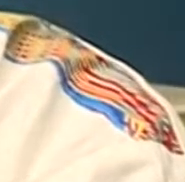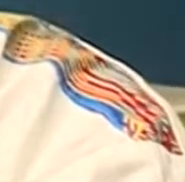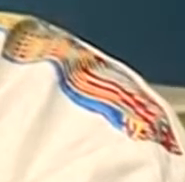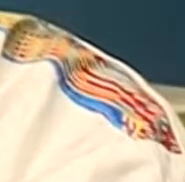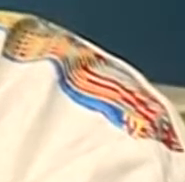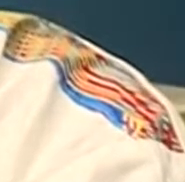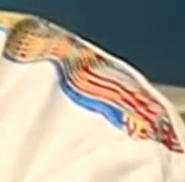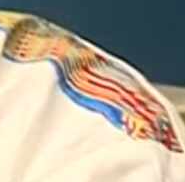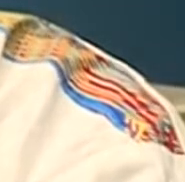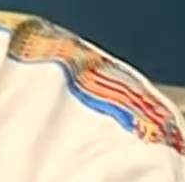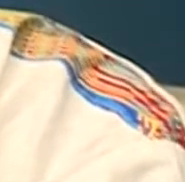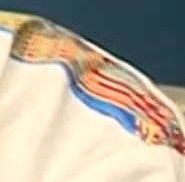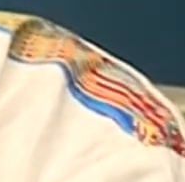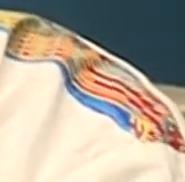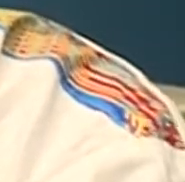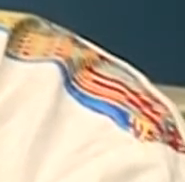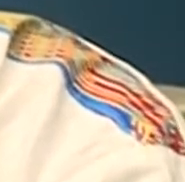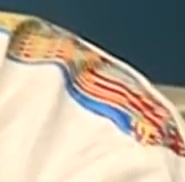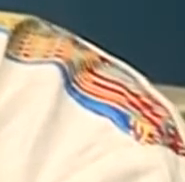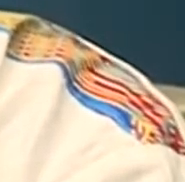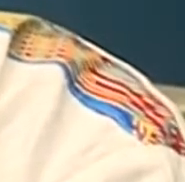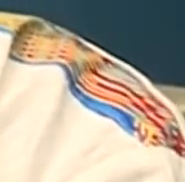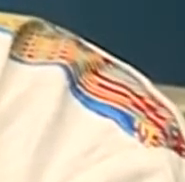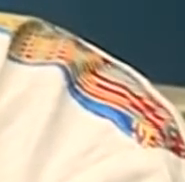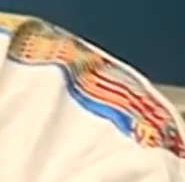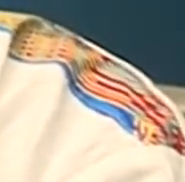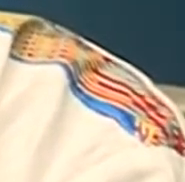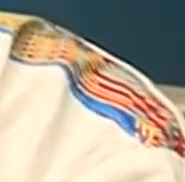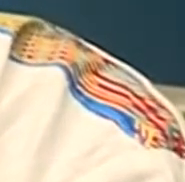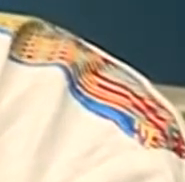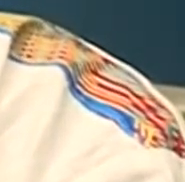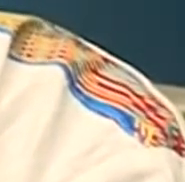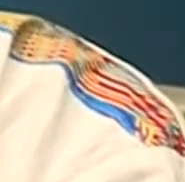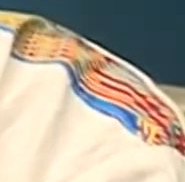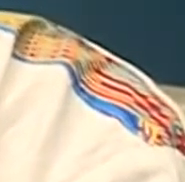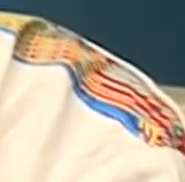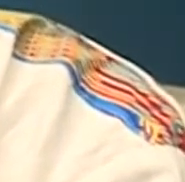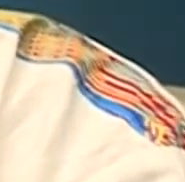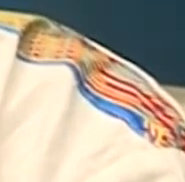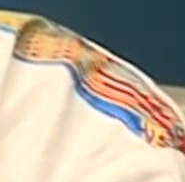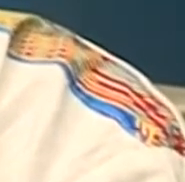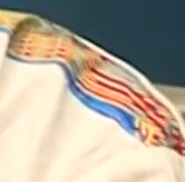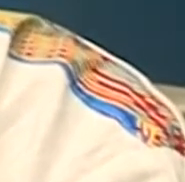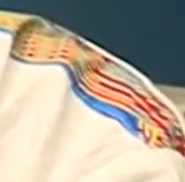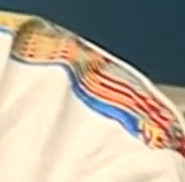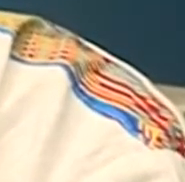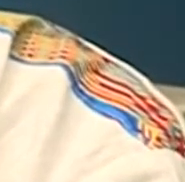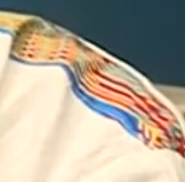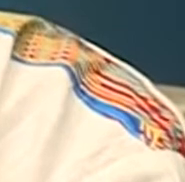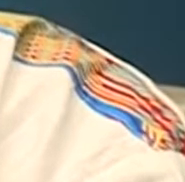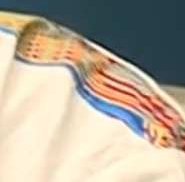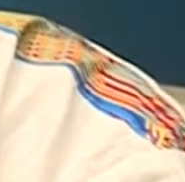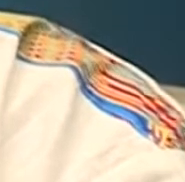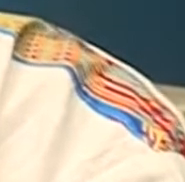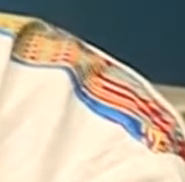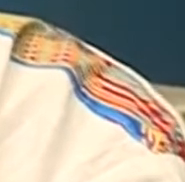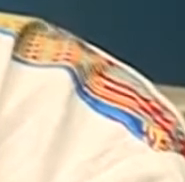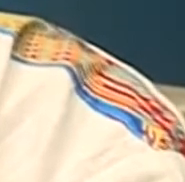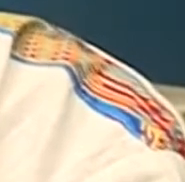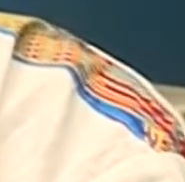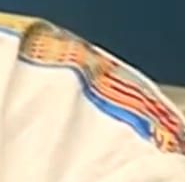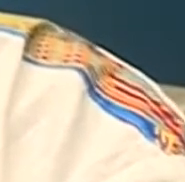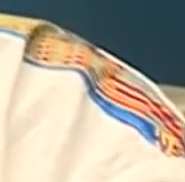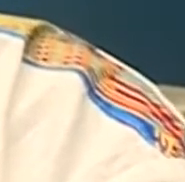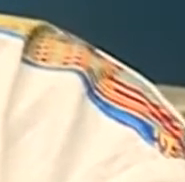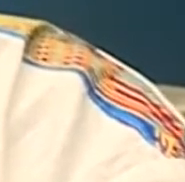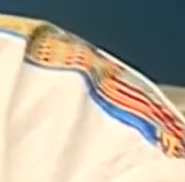satisfaction. So I decided not to. And then the villagers interpreted that to